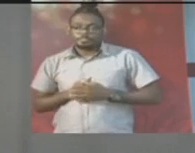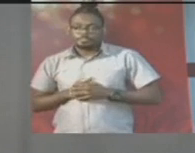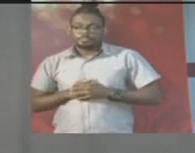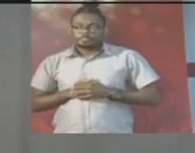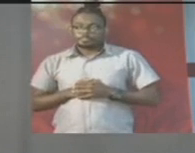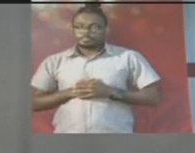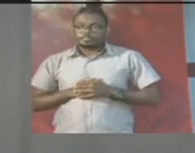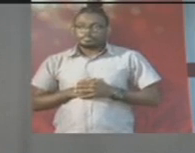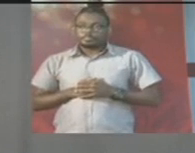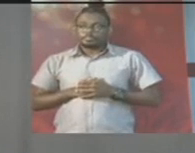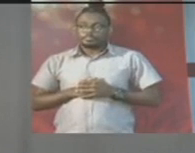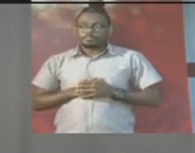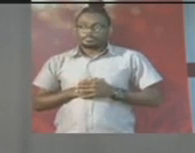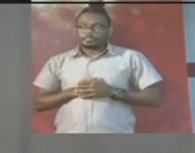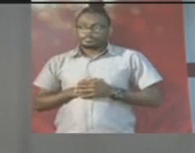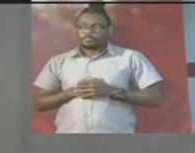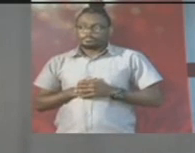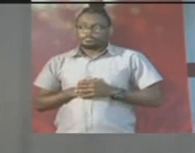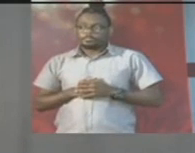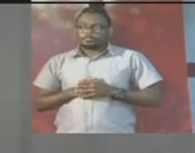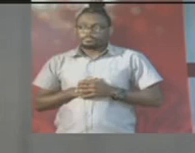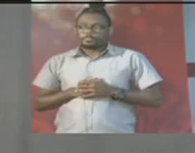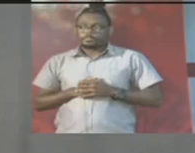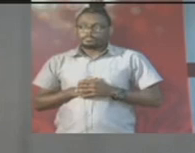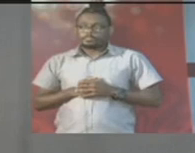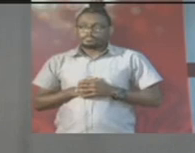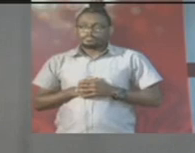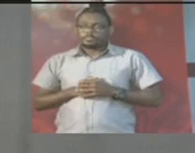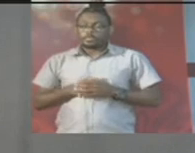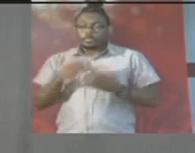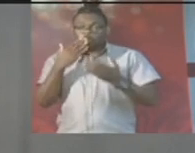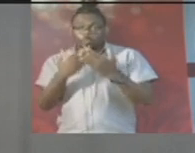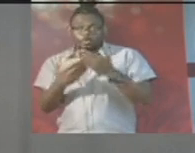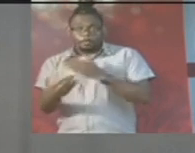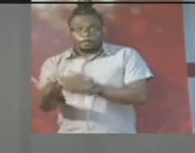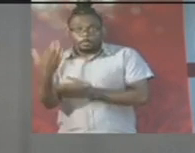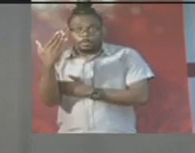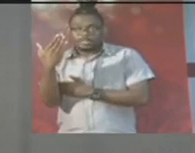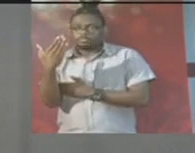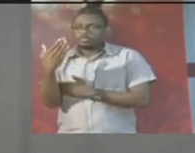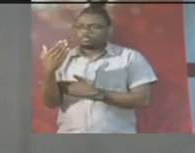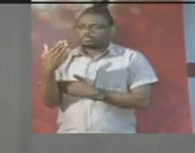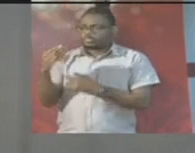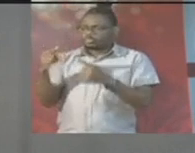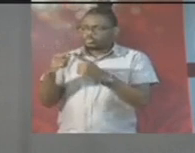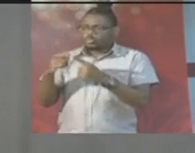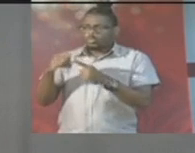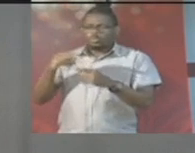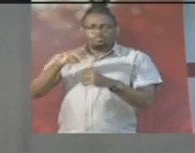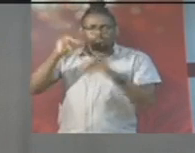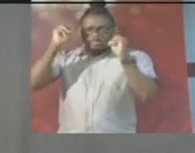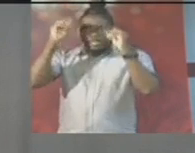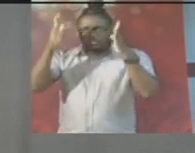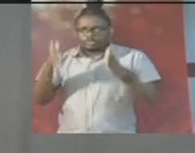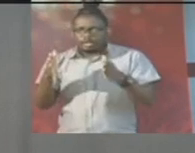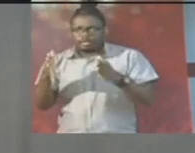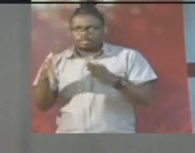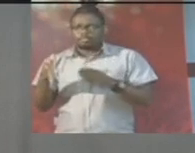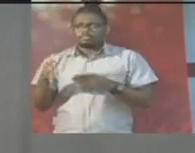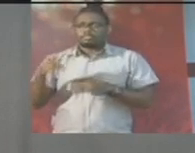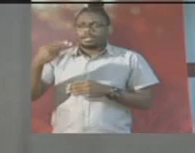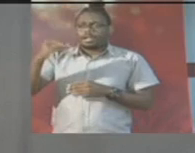Morning, Al, and good morning to the Honorable Ministers, to Dr. Hines, Dr. Trotman, Professor